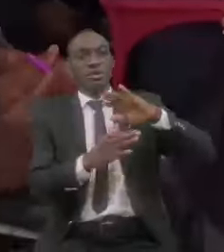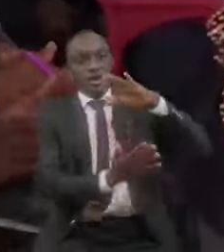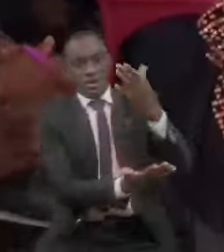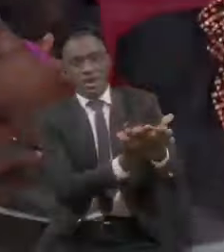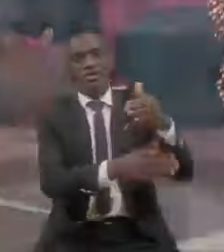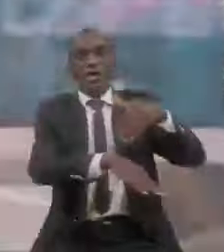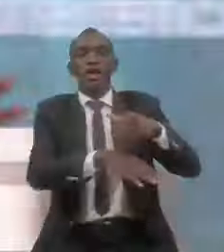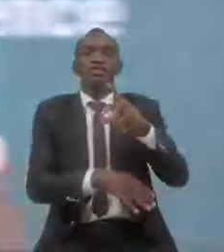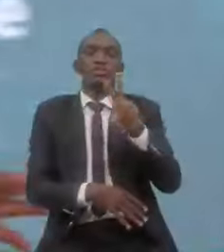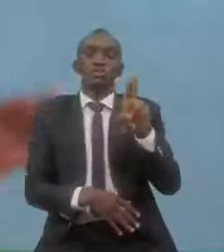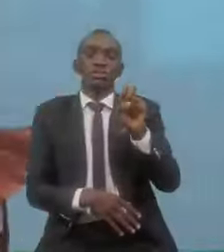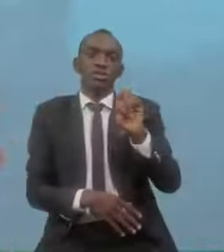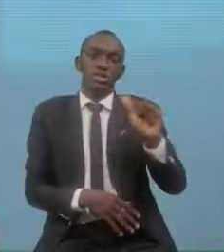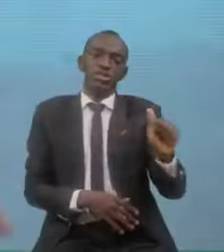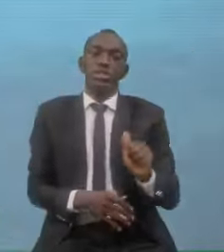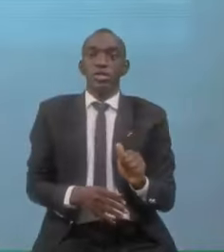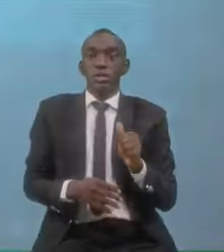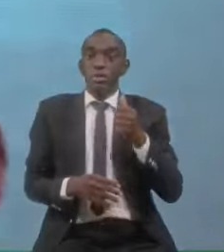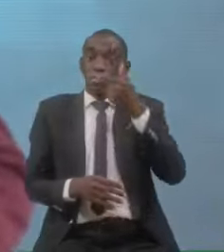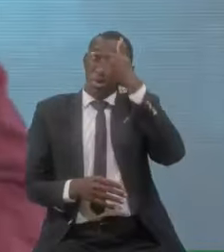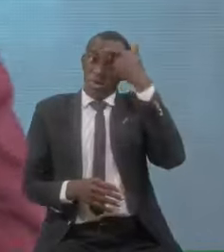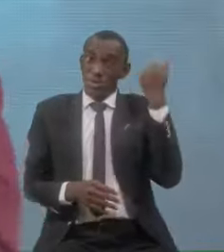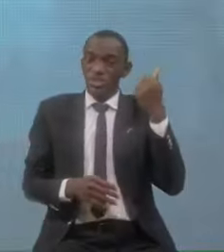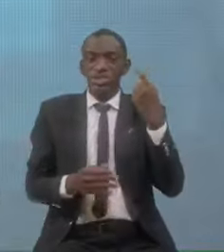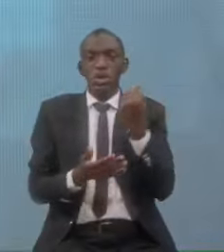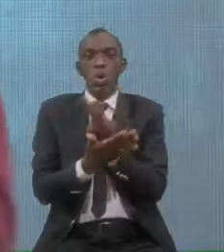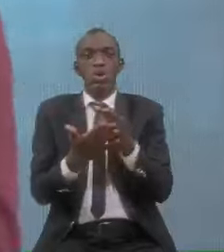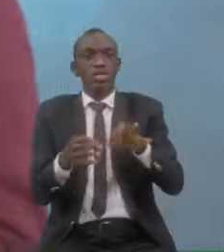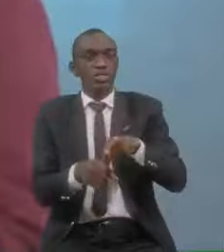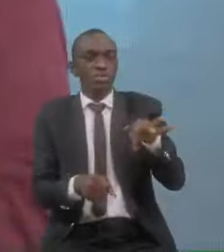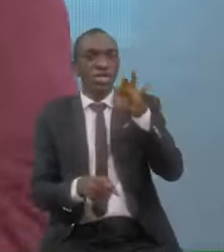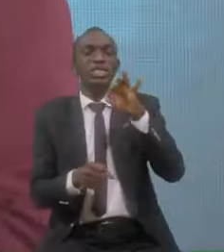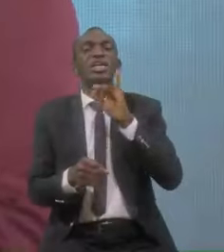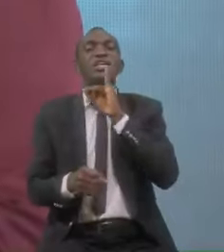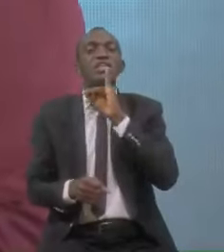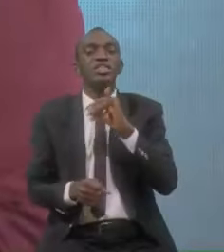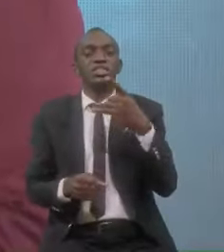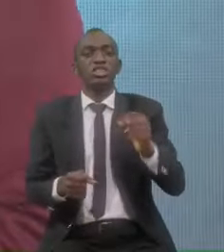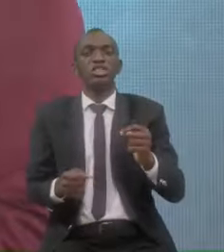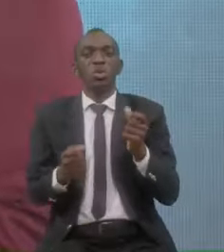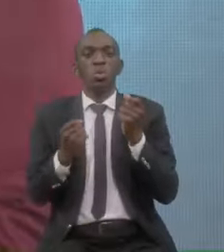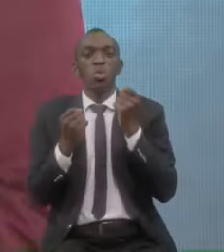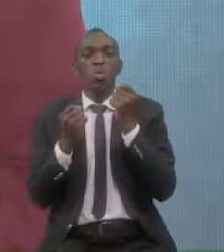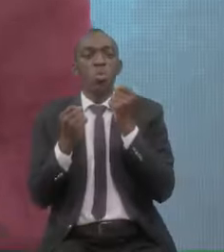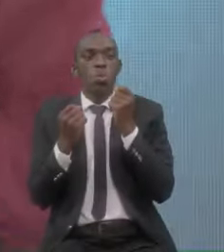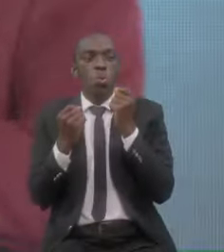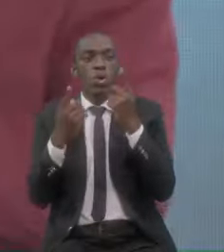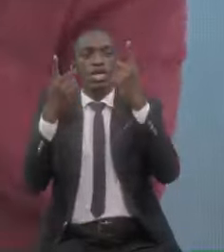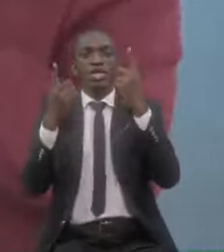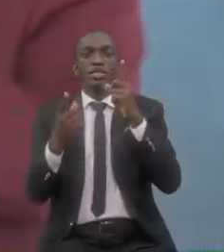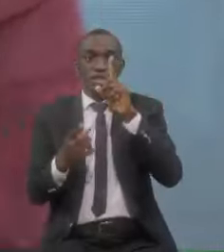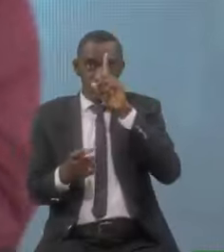Because the Holy Spirit is the quickening spirit. Makes you quick. Makes you quick.